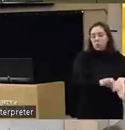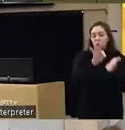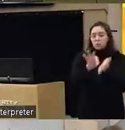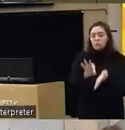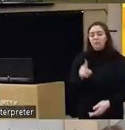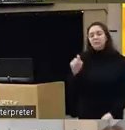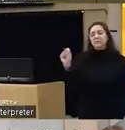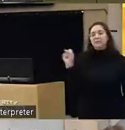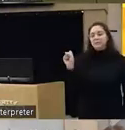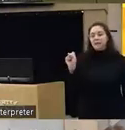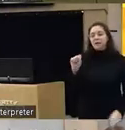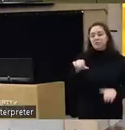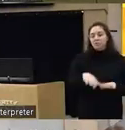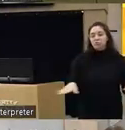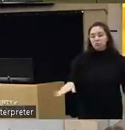Seattle Children's.